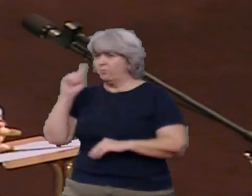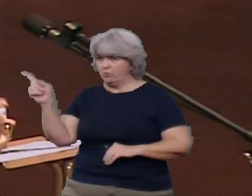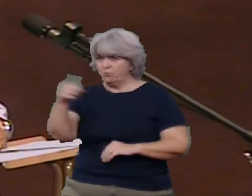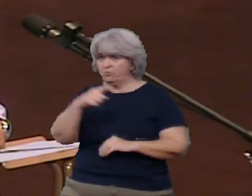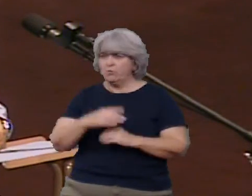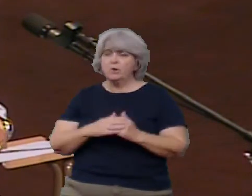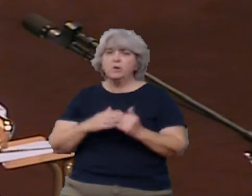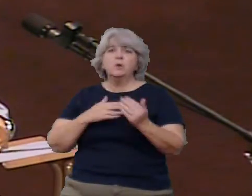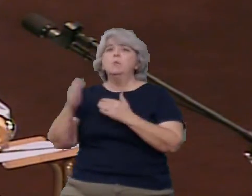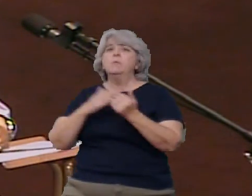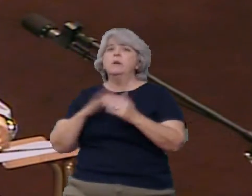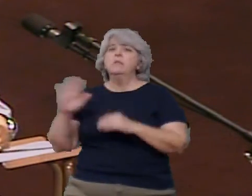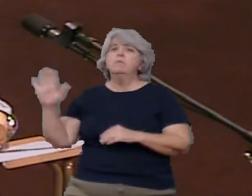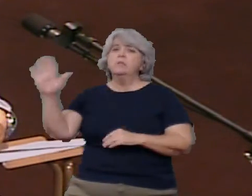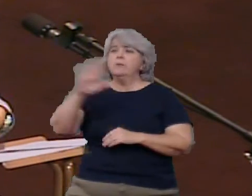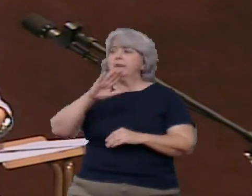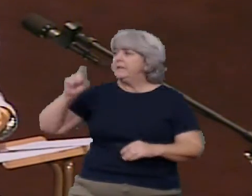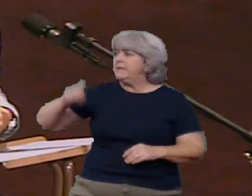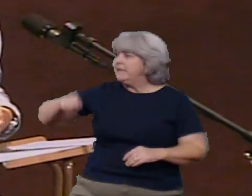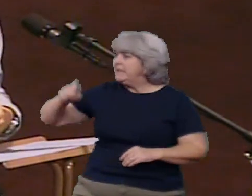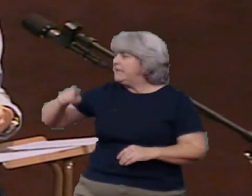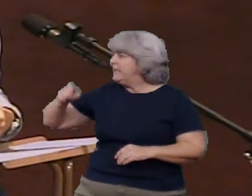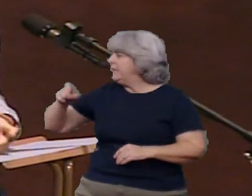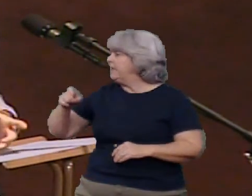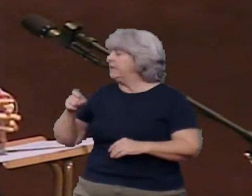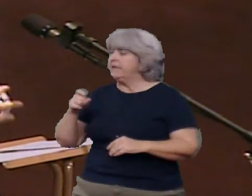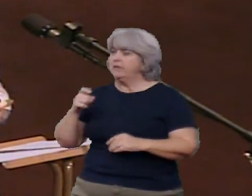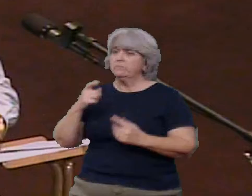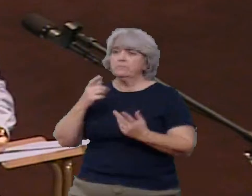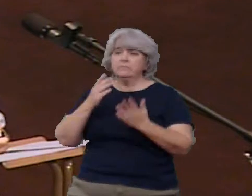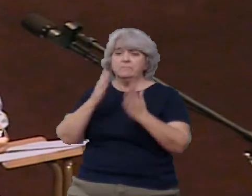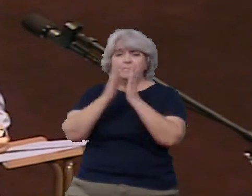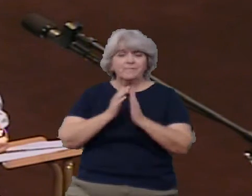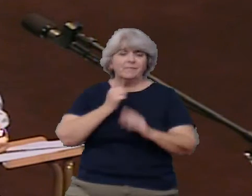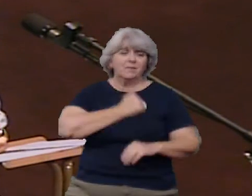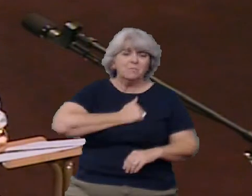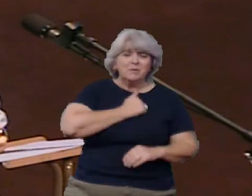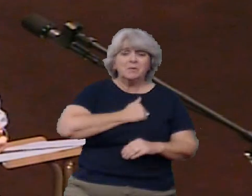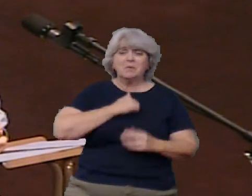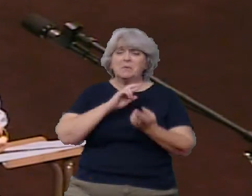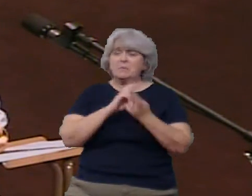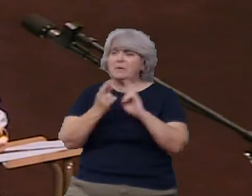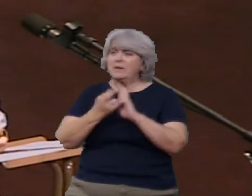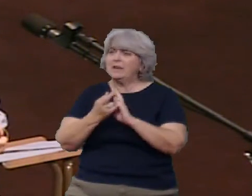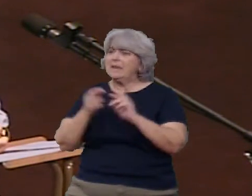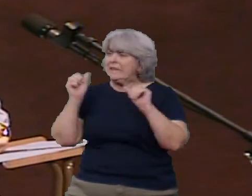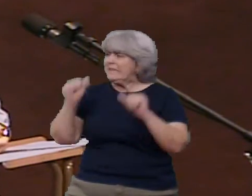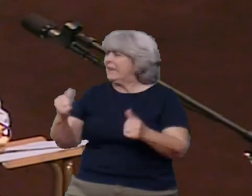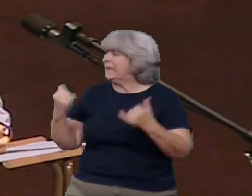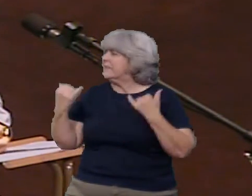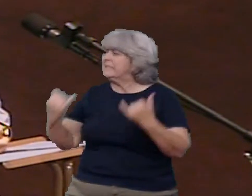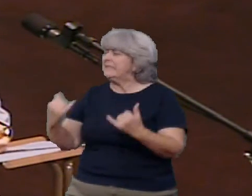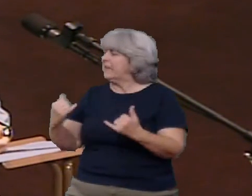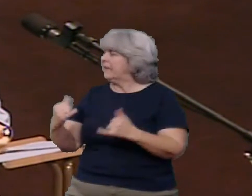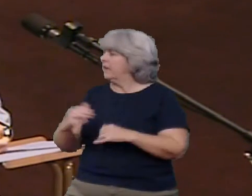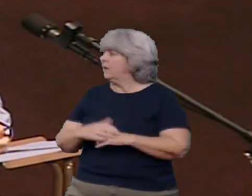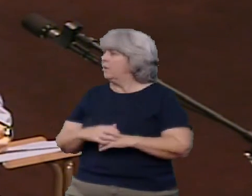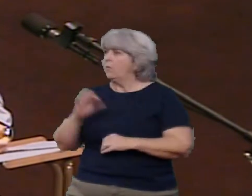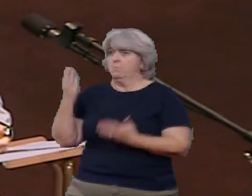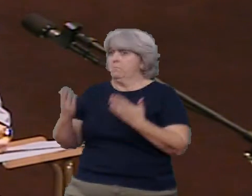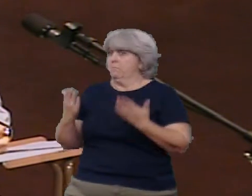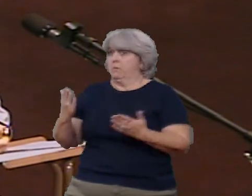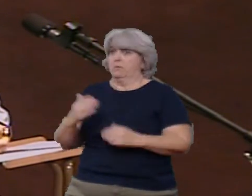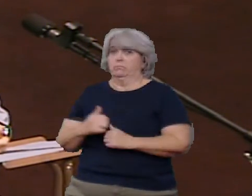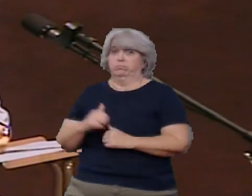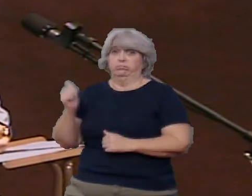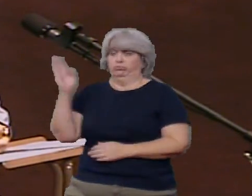your need may be, if you need to come forward and ask for forgiveness or repentance, please do that tonight. It may be that you have never